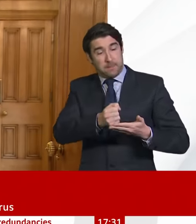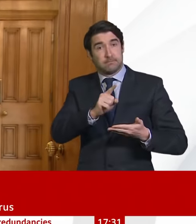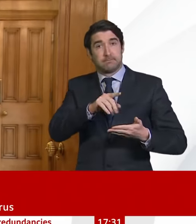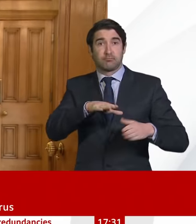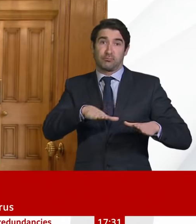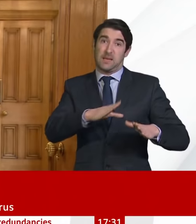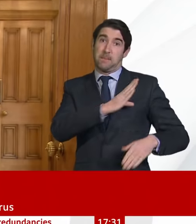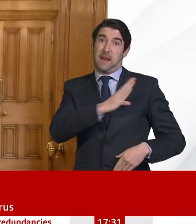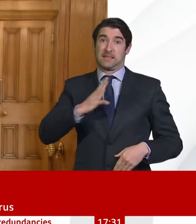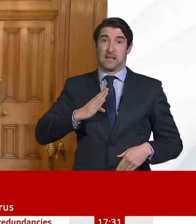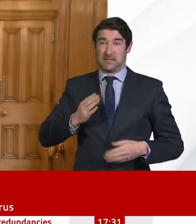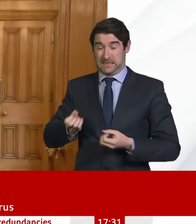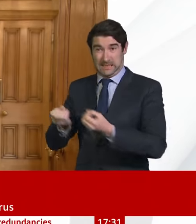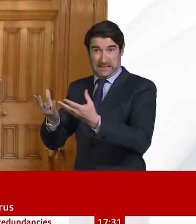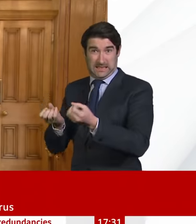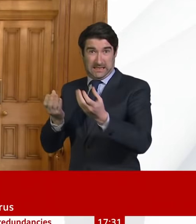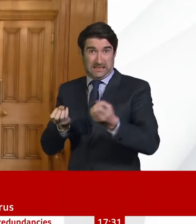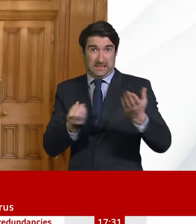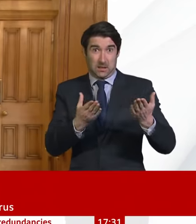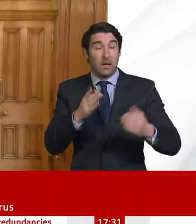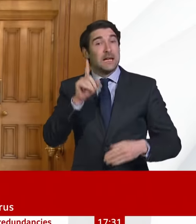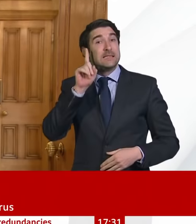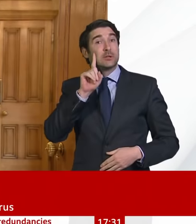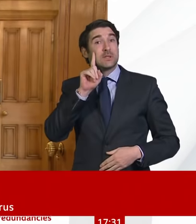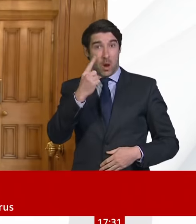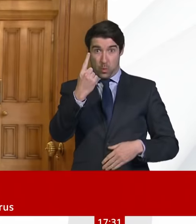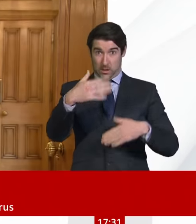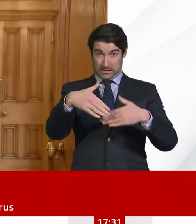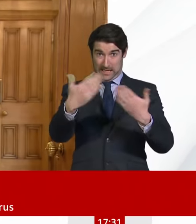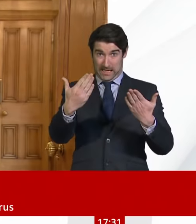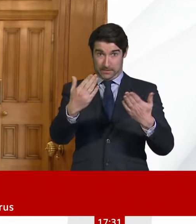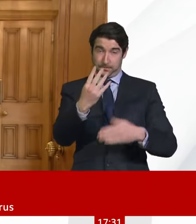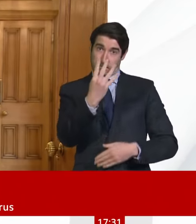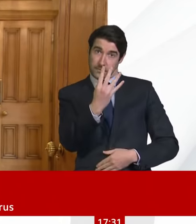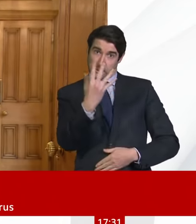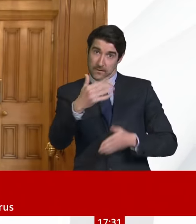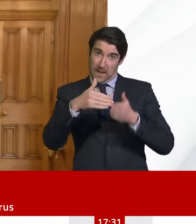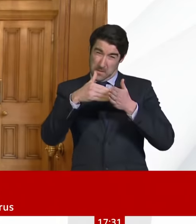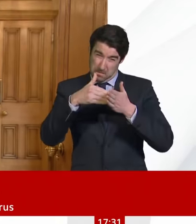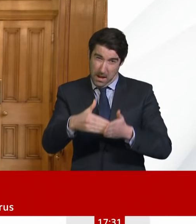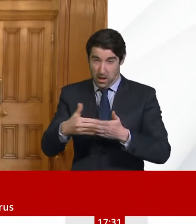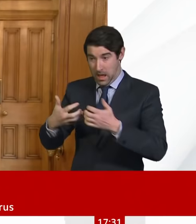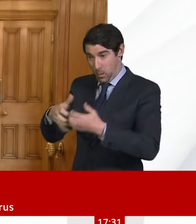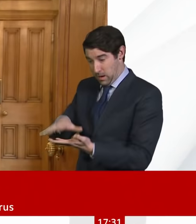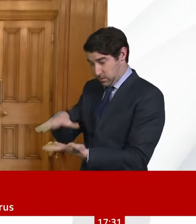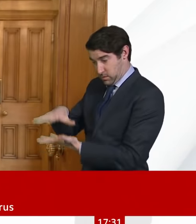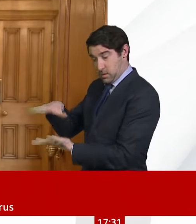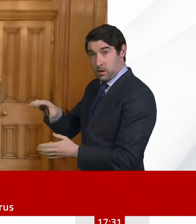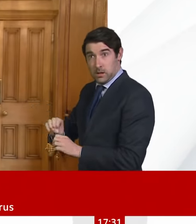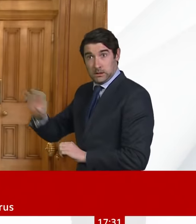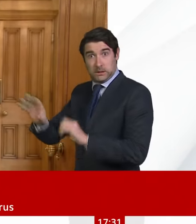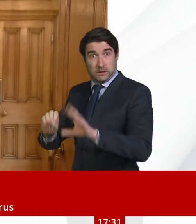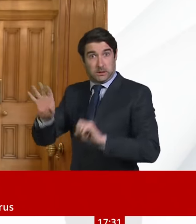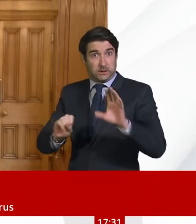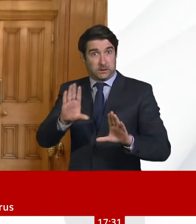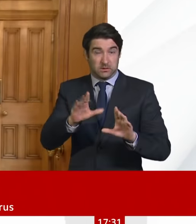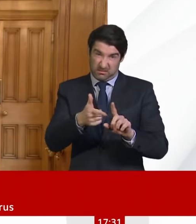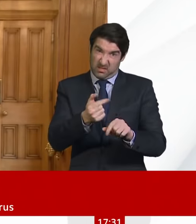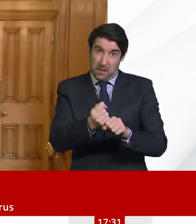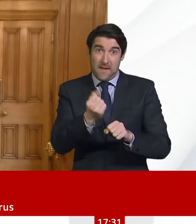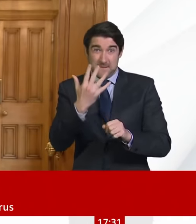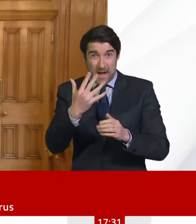Just yesterday, 45 million pieces of protective equipment were delivered across health and social care, including more than 5 million aprons and 6